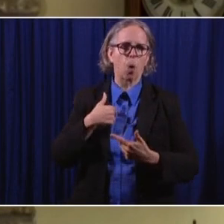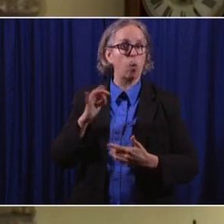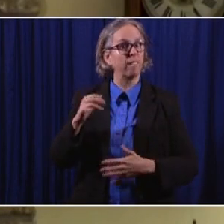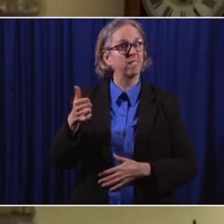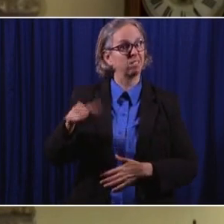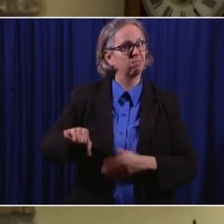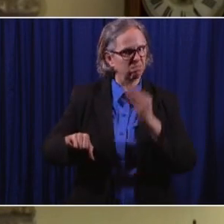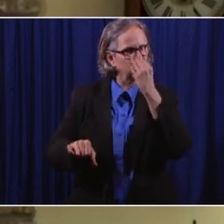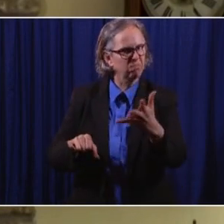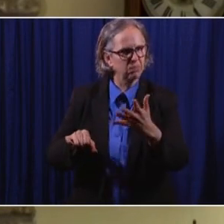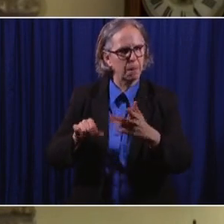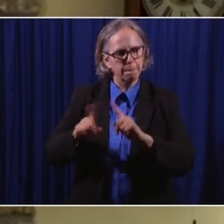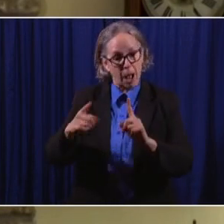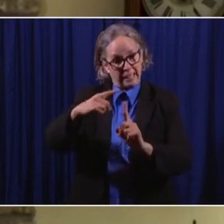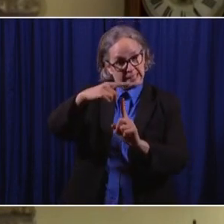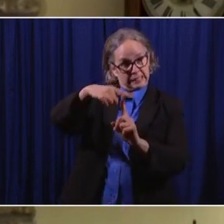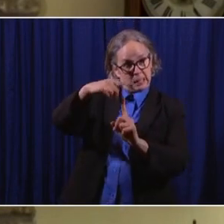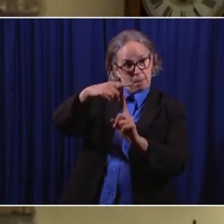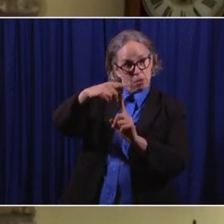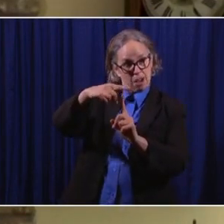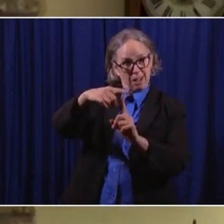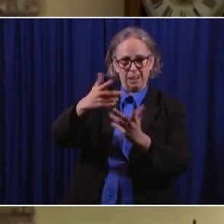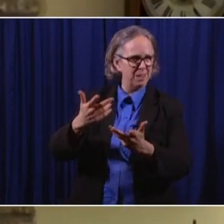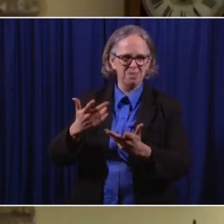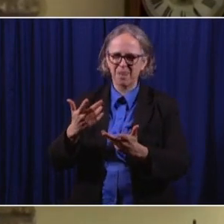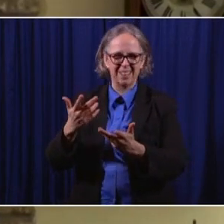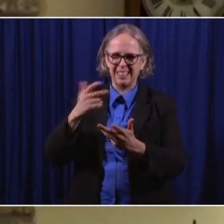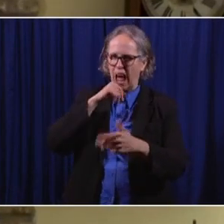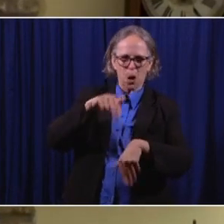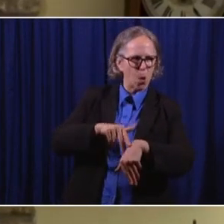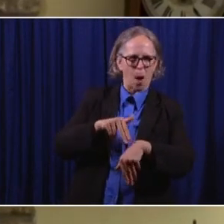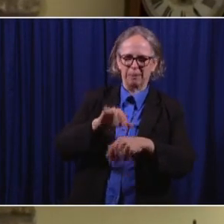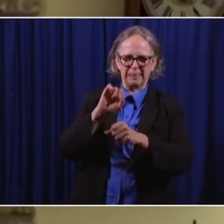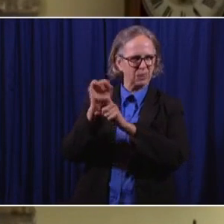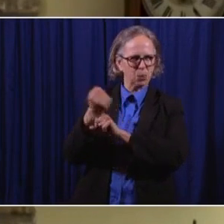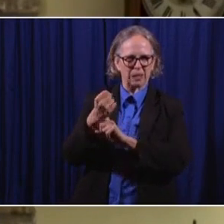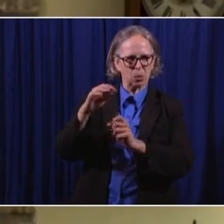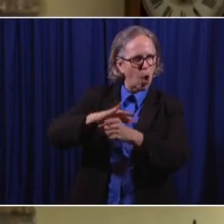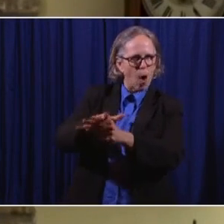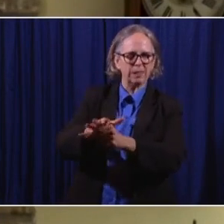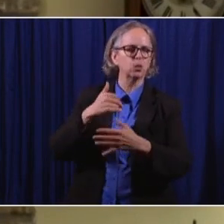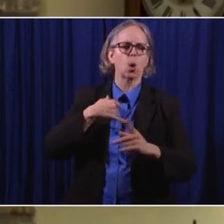sense during this period of time to have that uniformity and that assurance that people have this